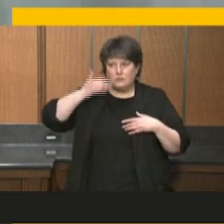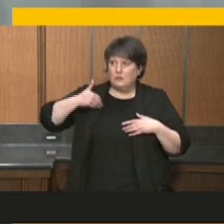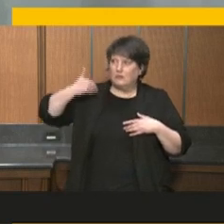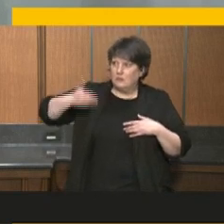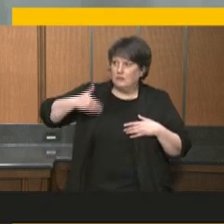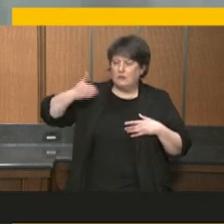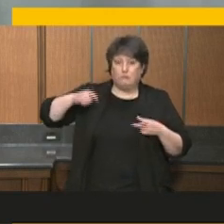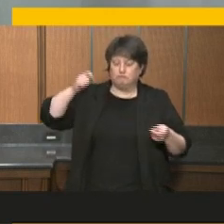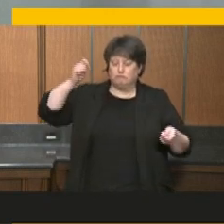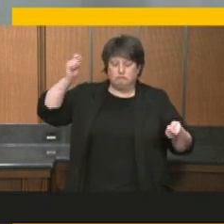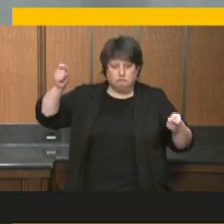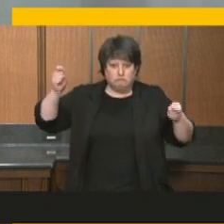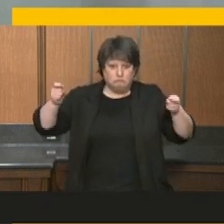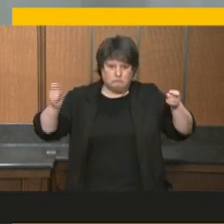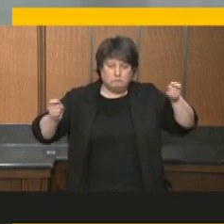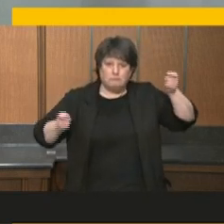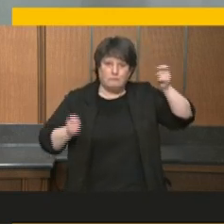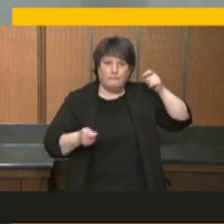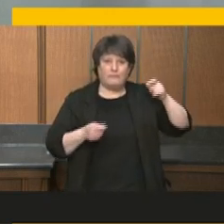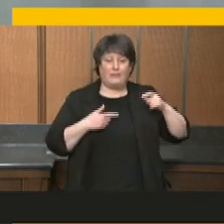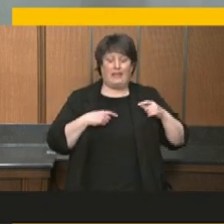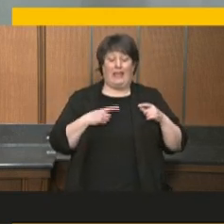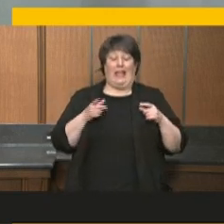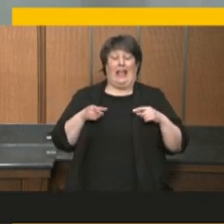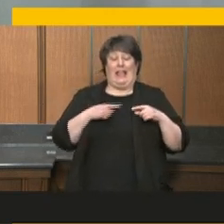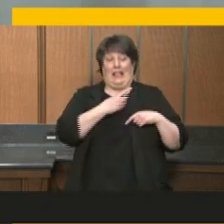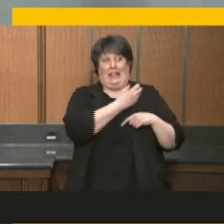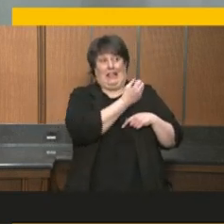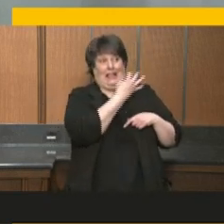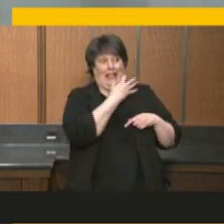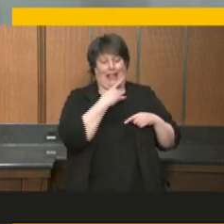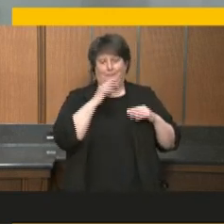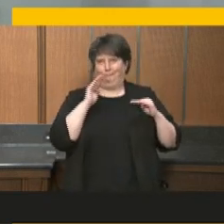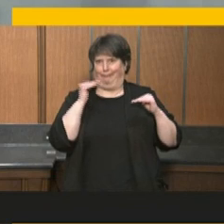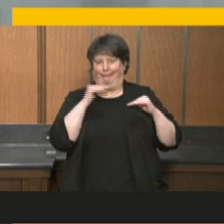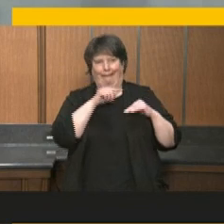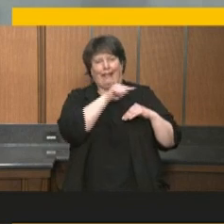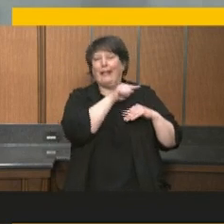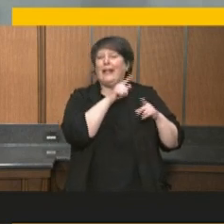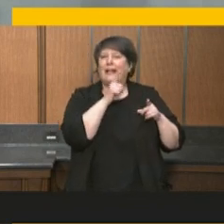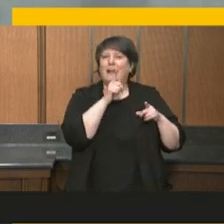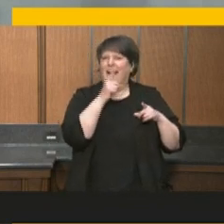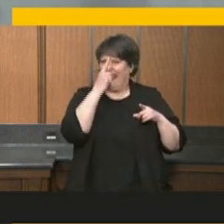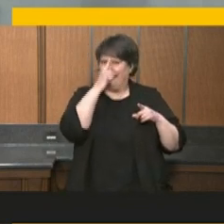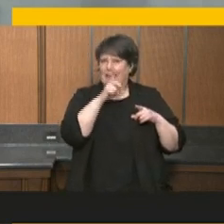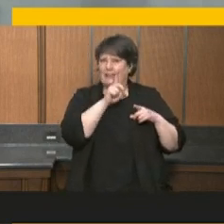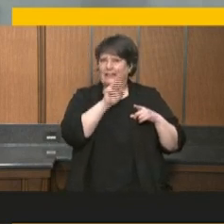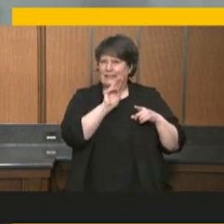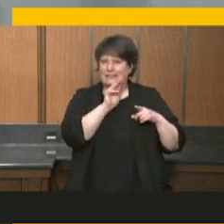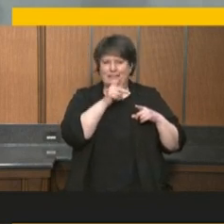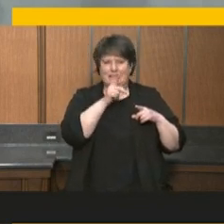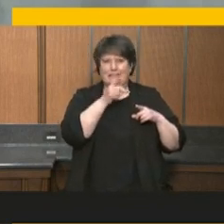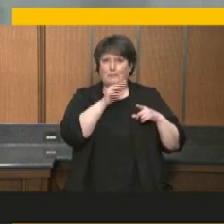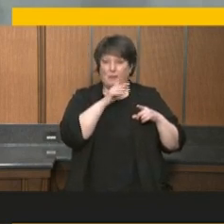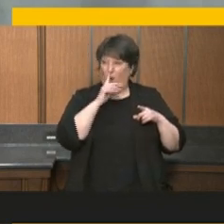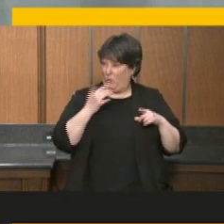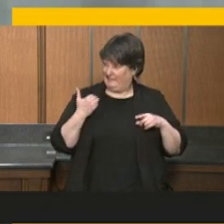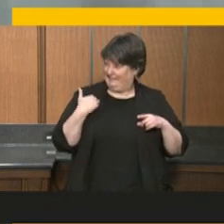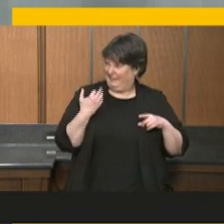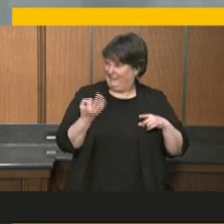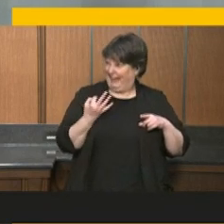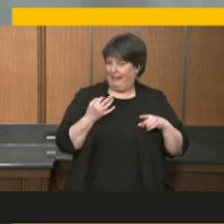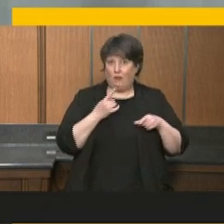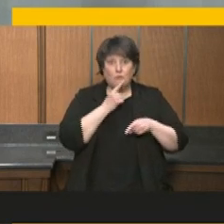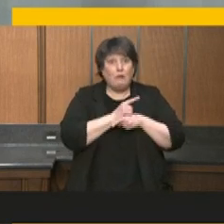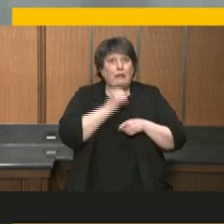changed. I smiled a bit when one of my colleagues said, I think it was Deputy Prime Minister, said to Paulo, was that just on Friday? Because every